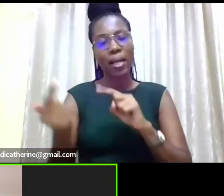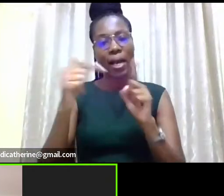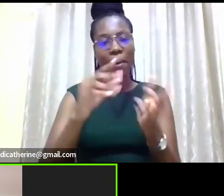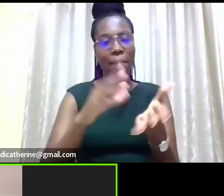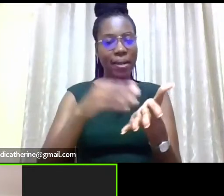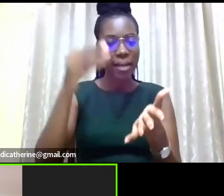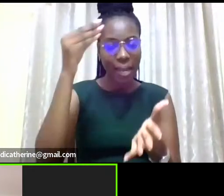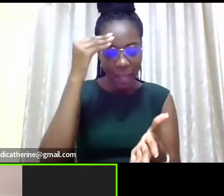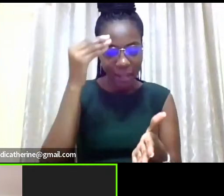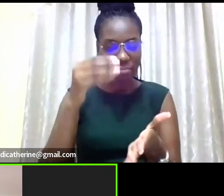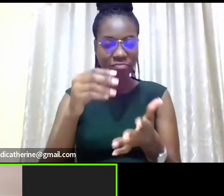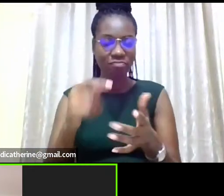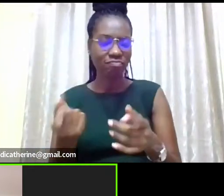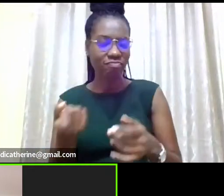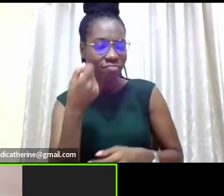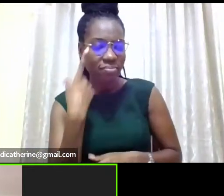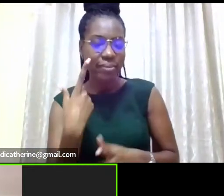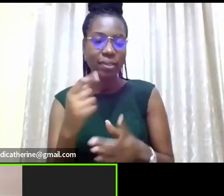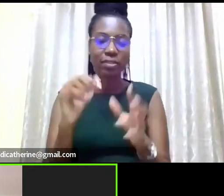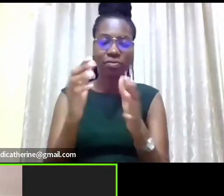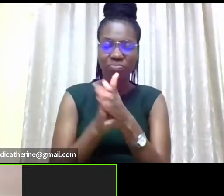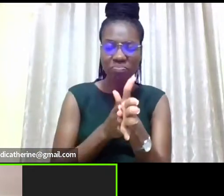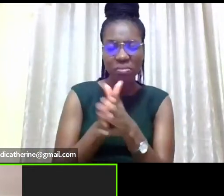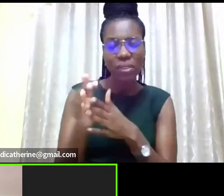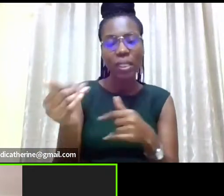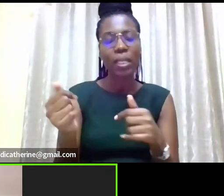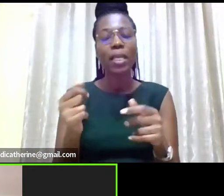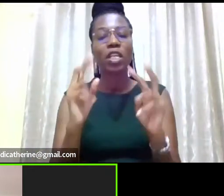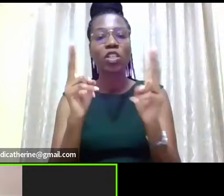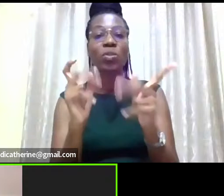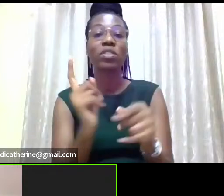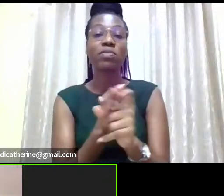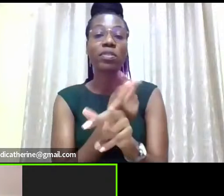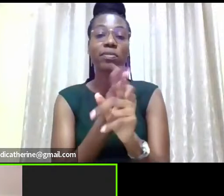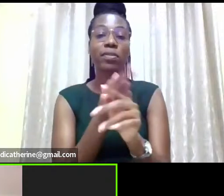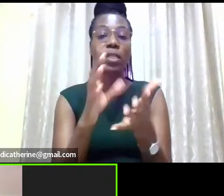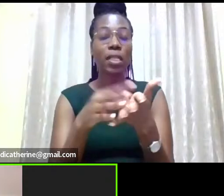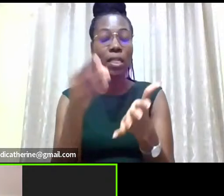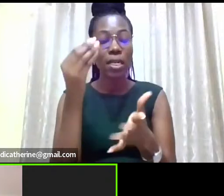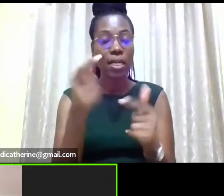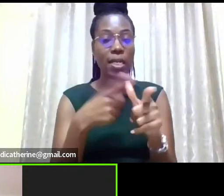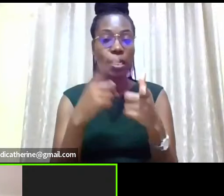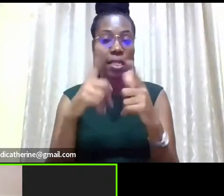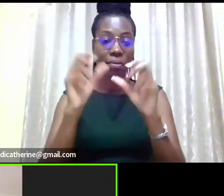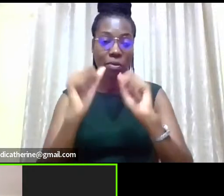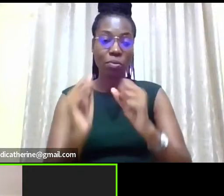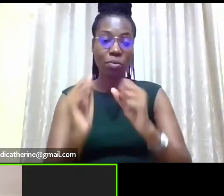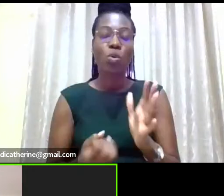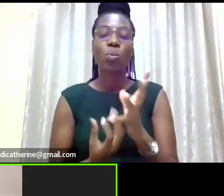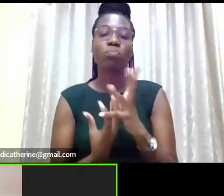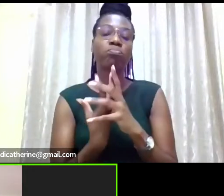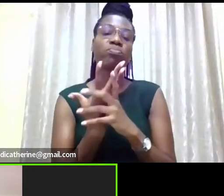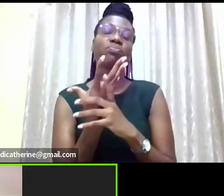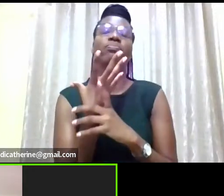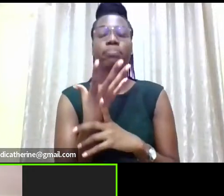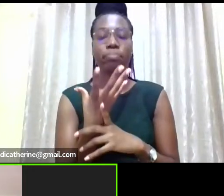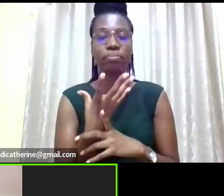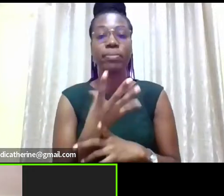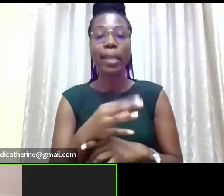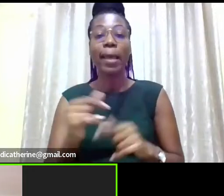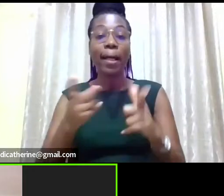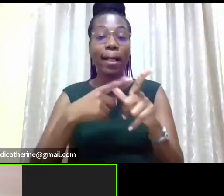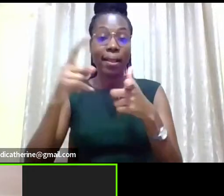gain insights and perspectives so that we can elevate and propel